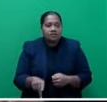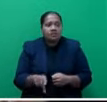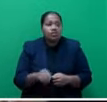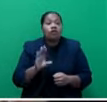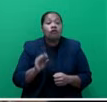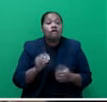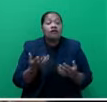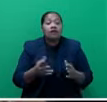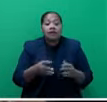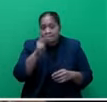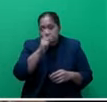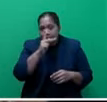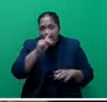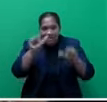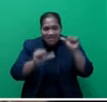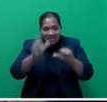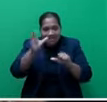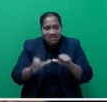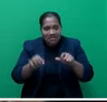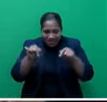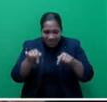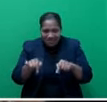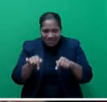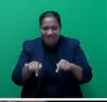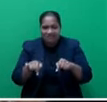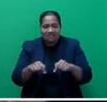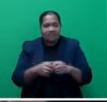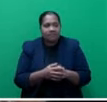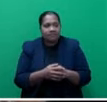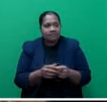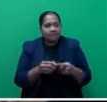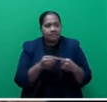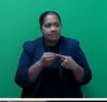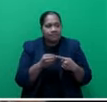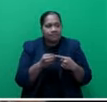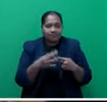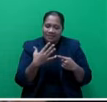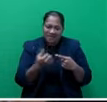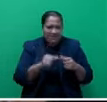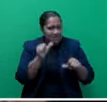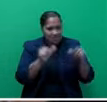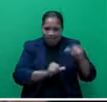the public assessors in these criminal trials. Number one, it keeps checks and balances in place.